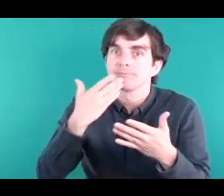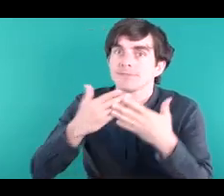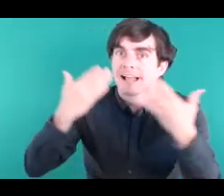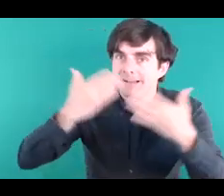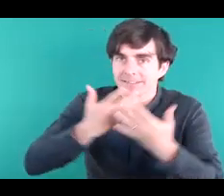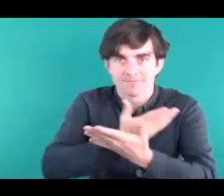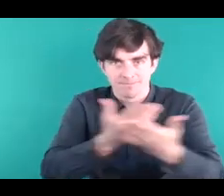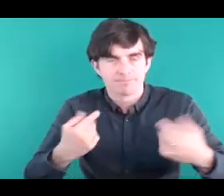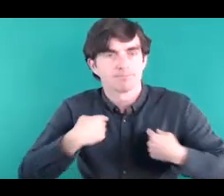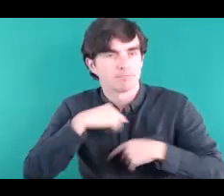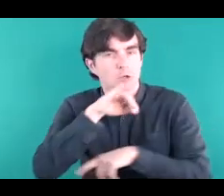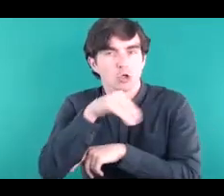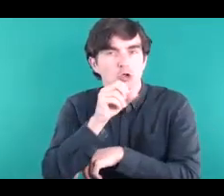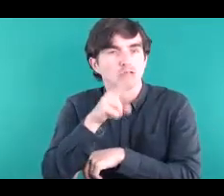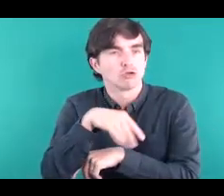DPOs